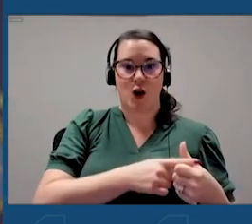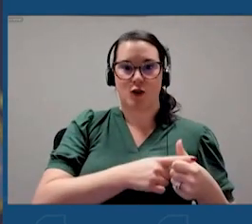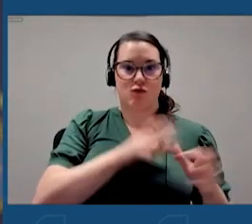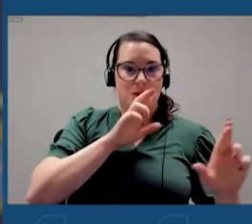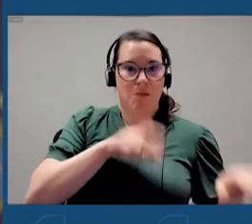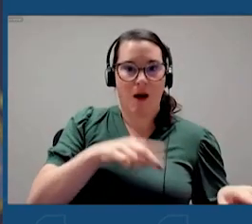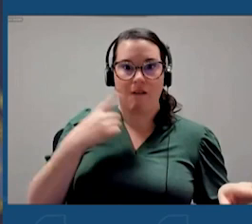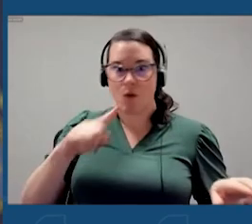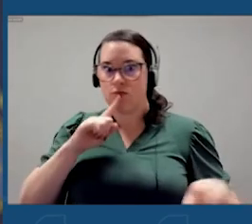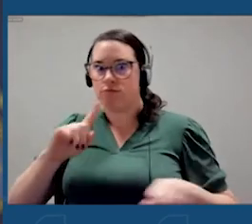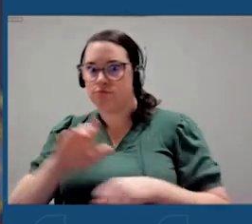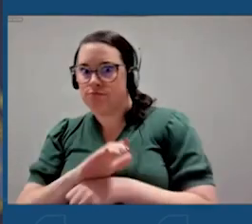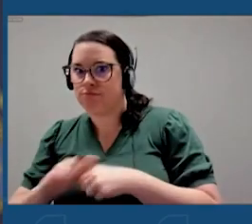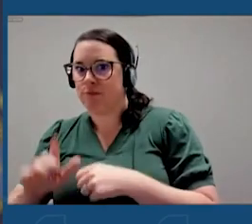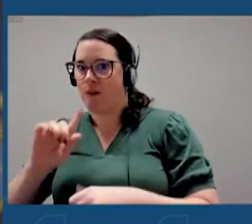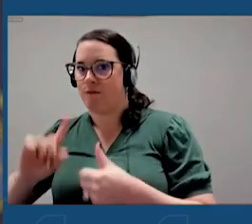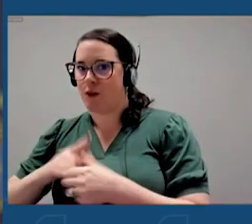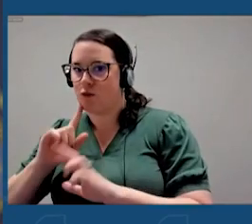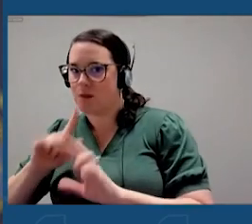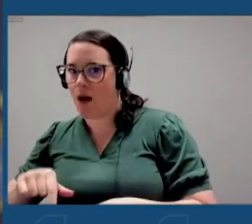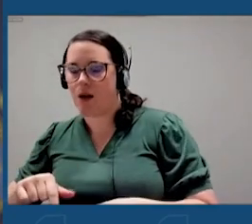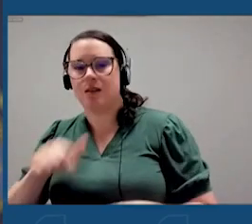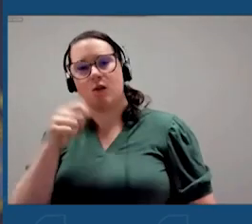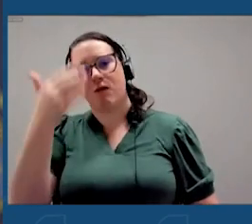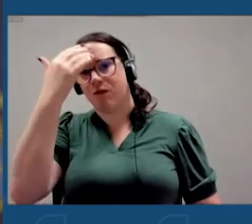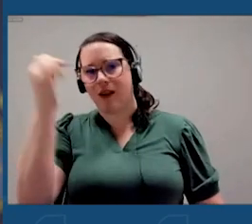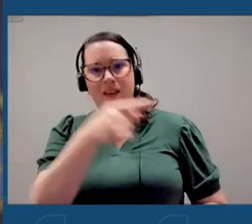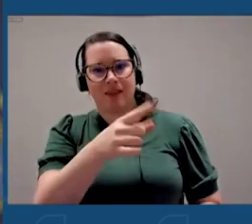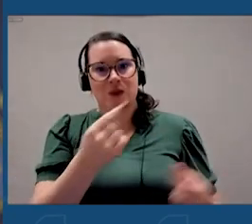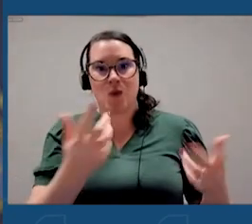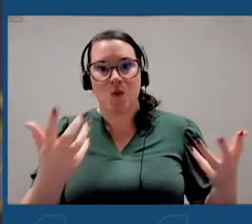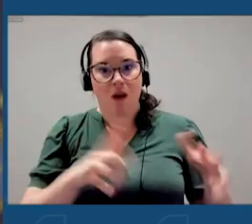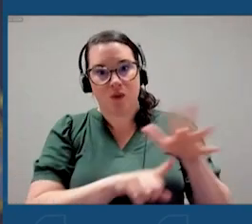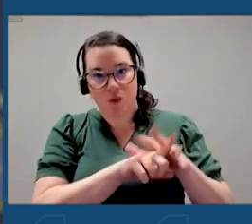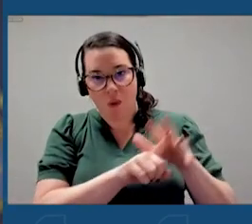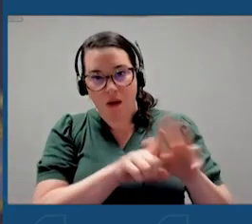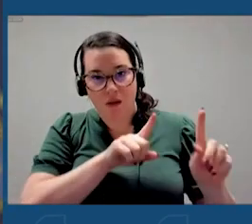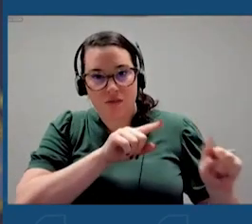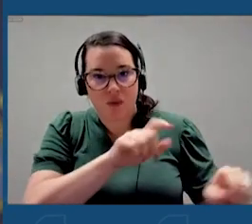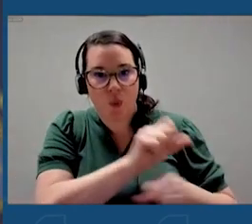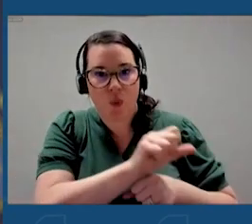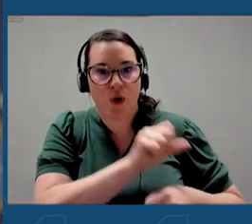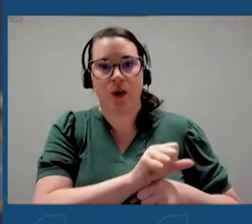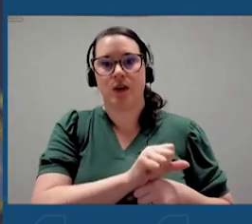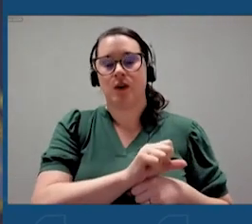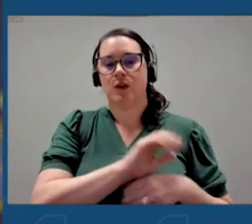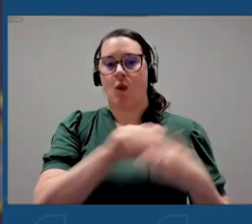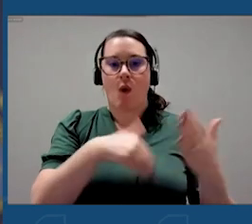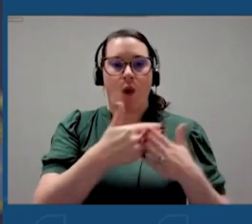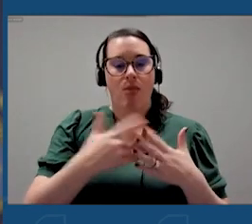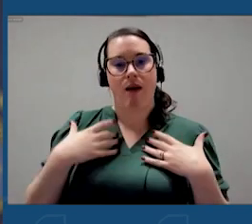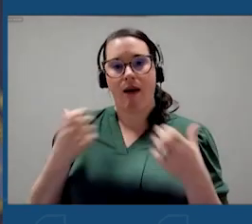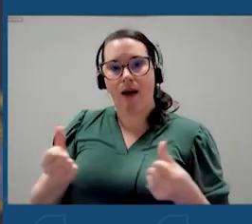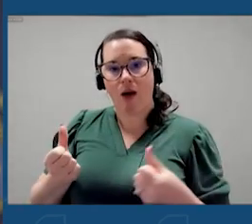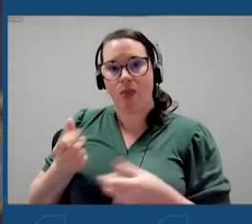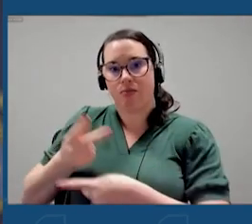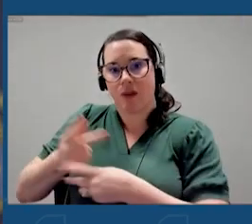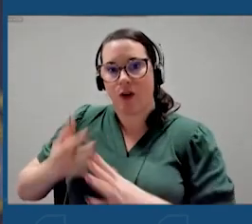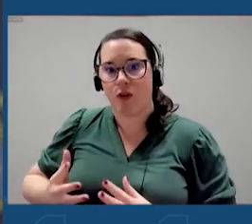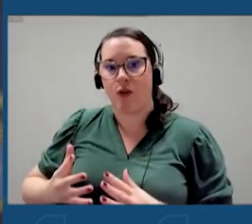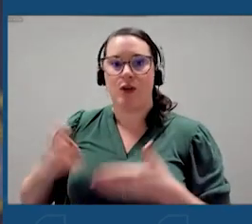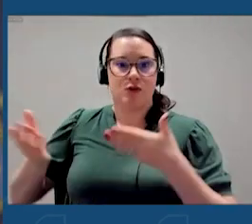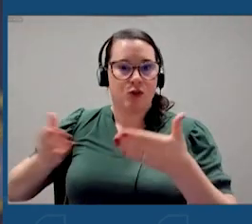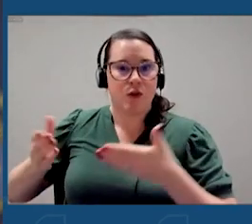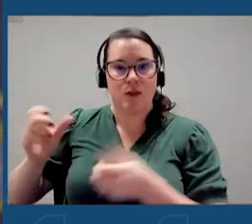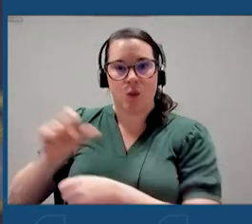us, showing up. So our healthcare workers and service workers and others could get to their jobs. So I'm grateful to them. I'm grateful